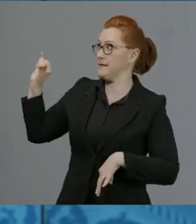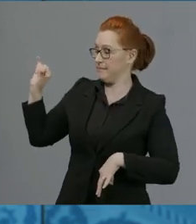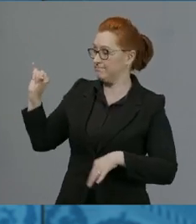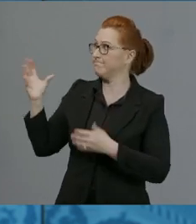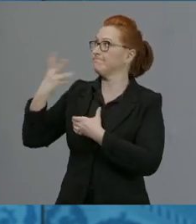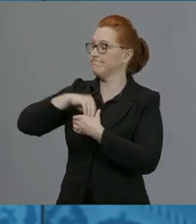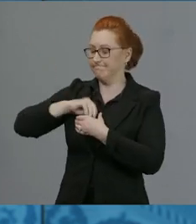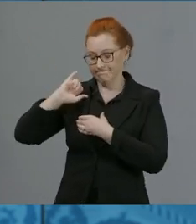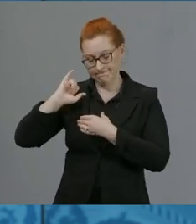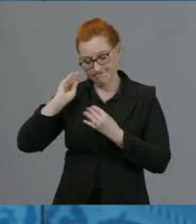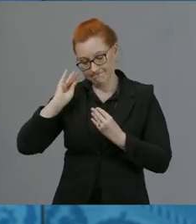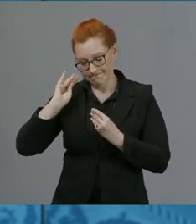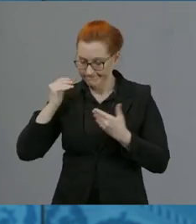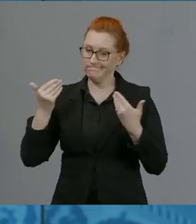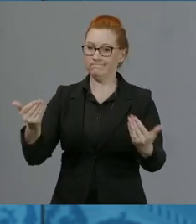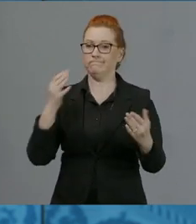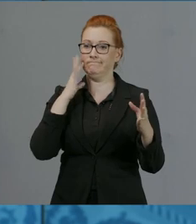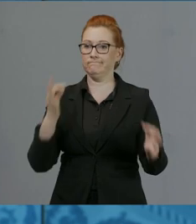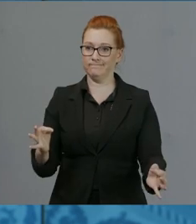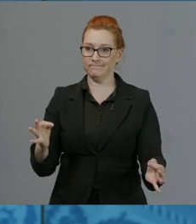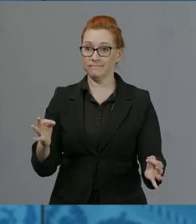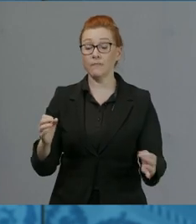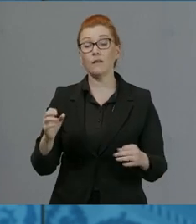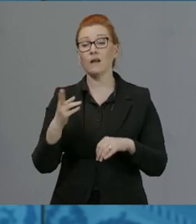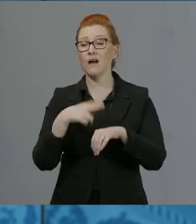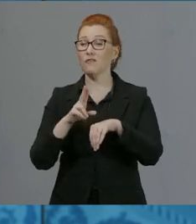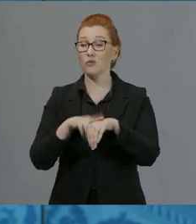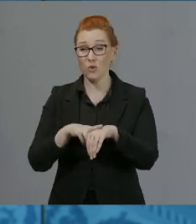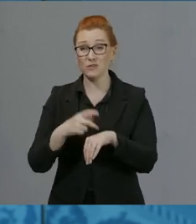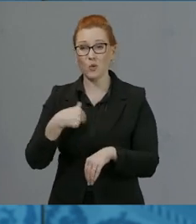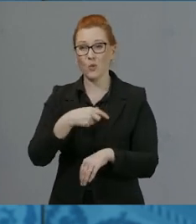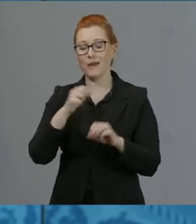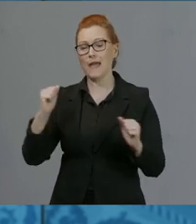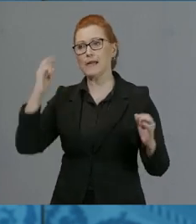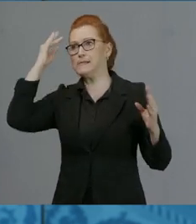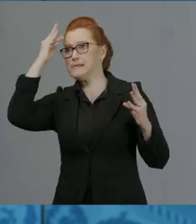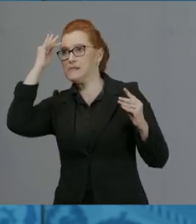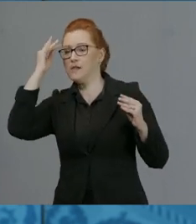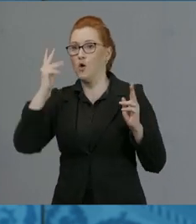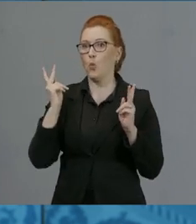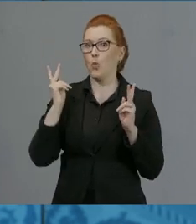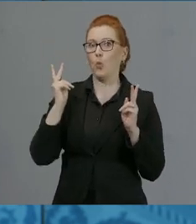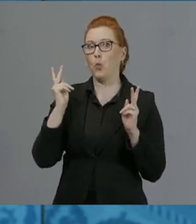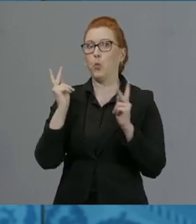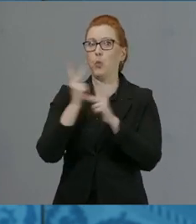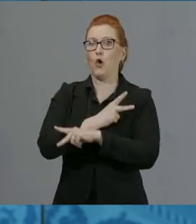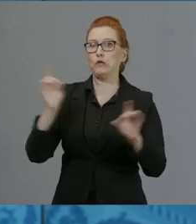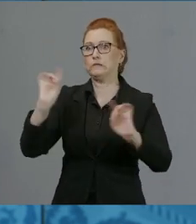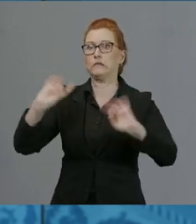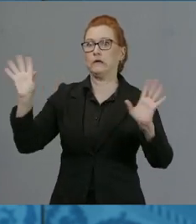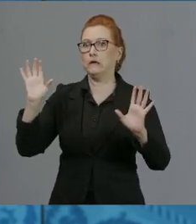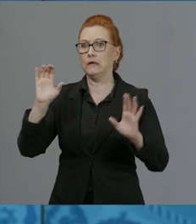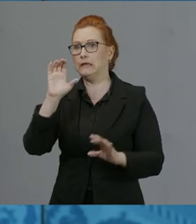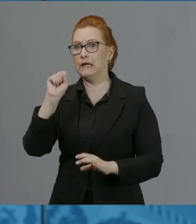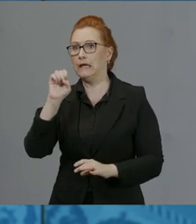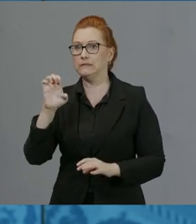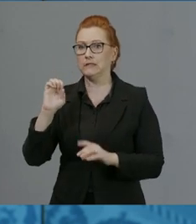course, if these worst case scenarios, which you want to point out, happen, we have